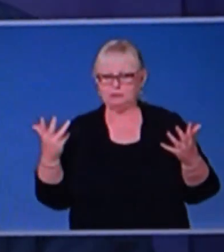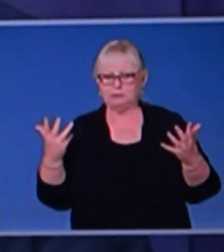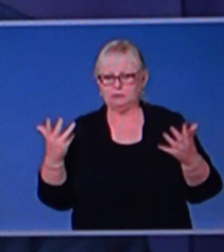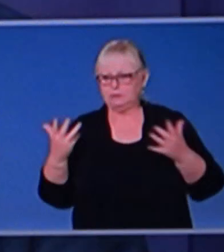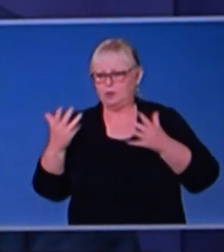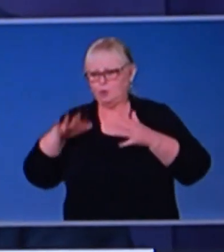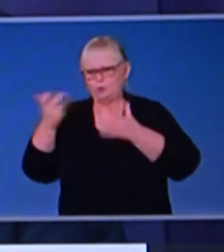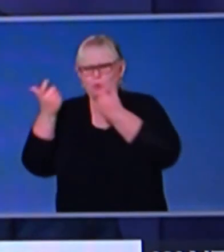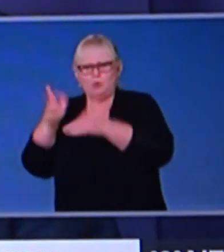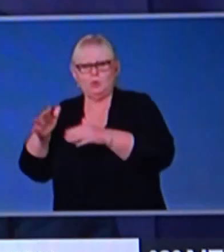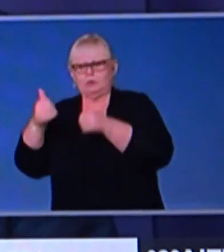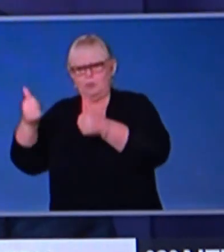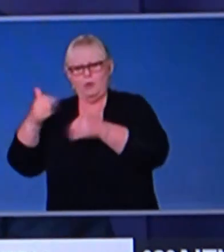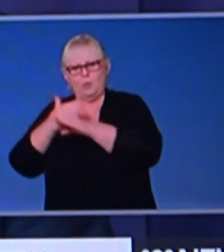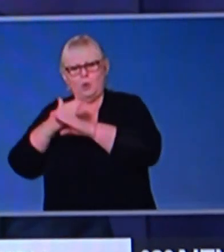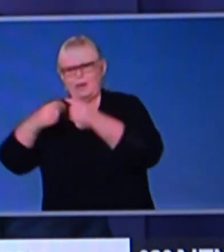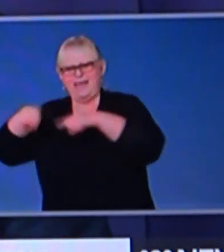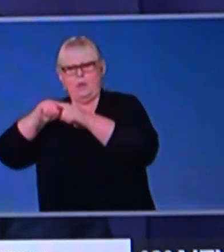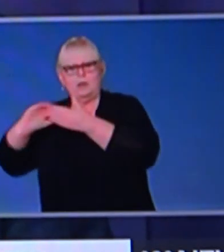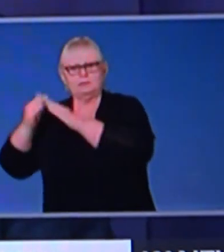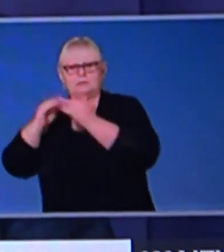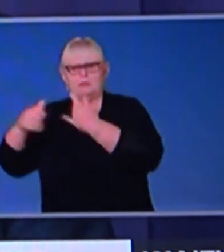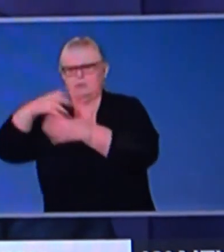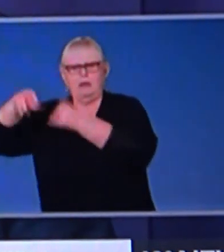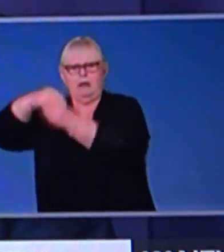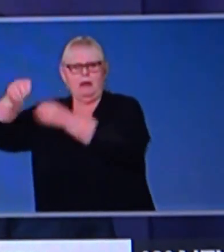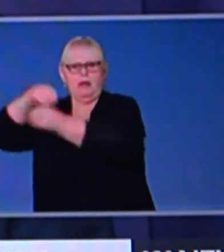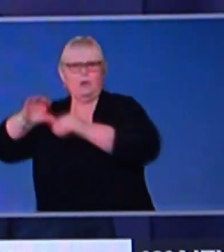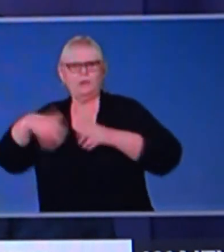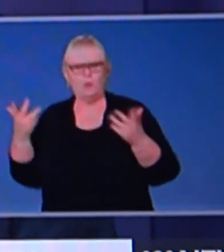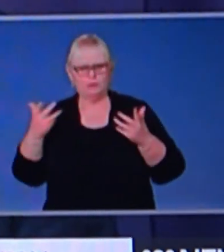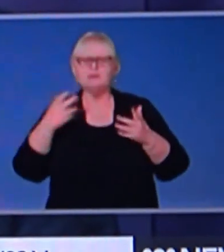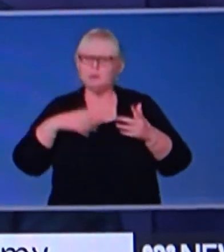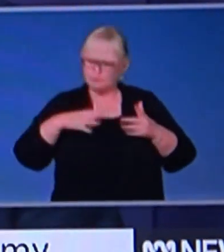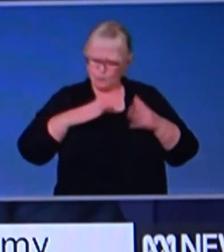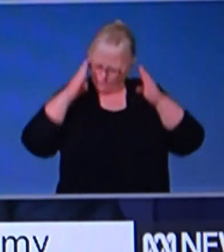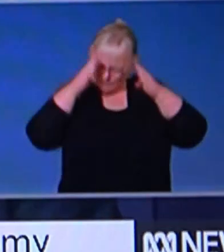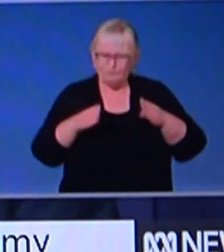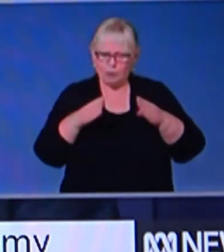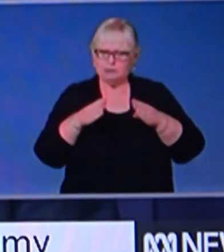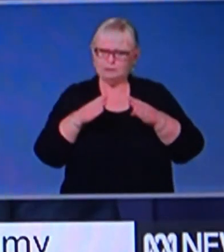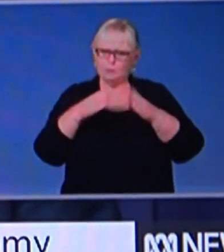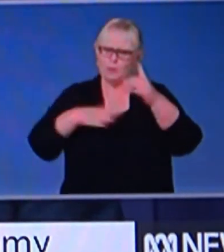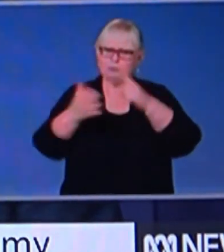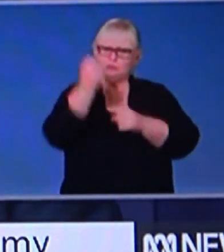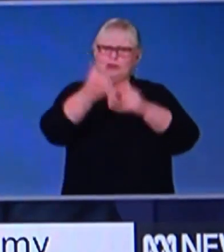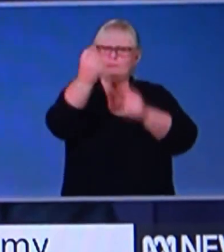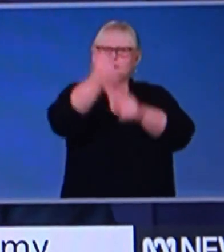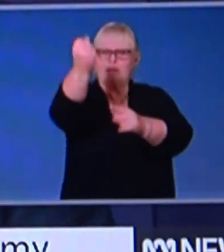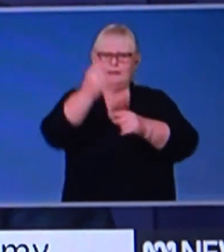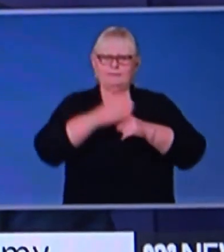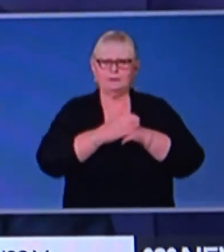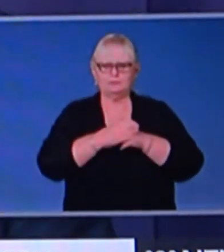our society. That's why we remain focused on the road ahead, the road back, the